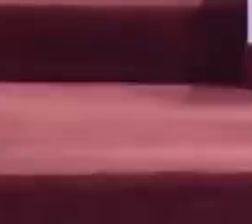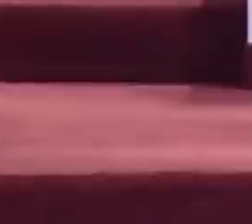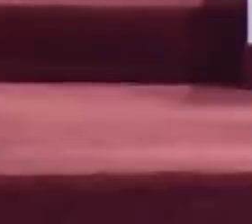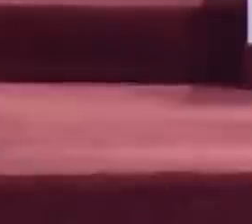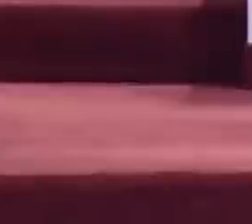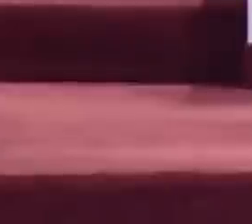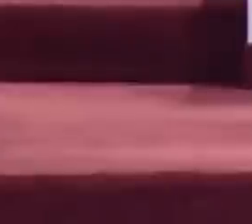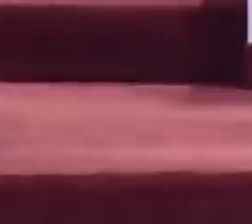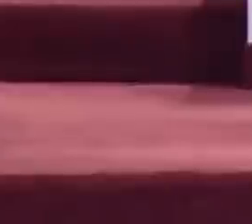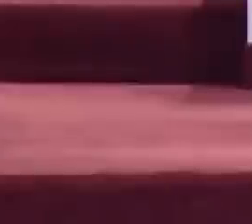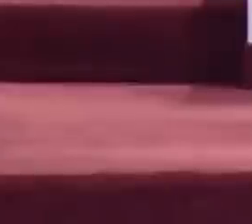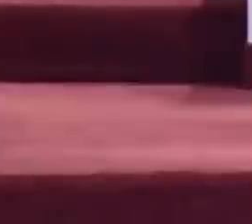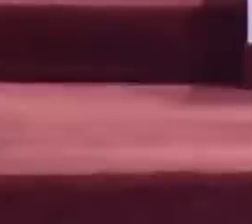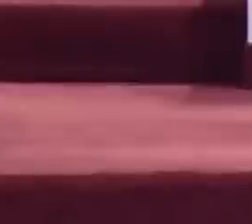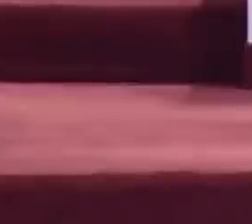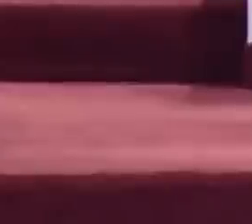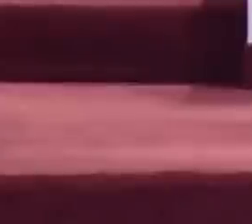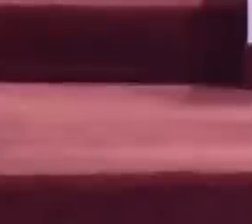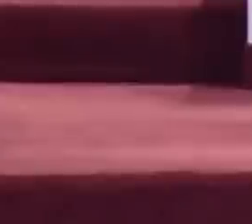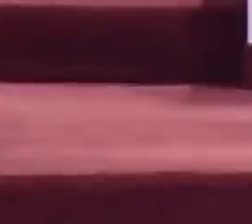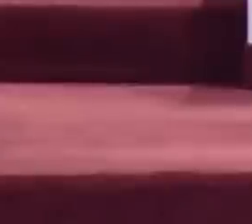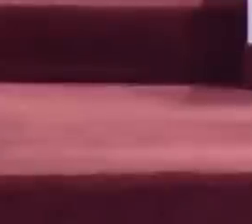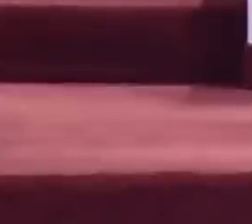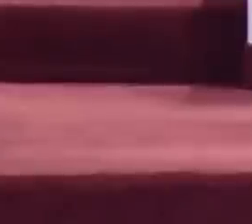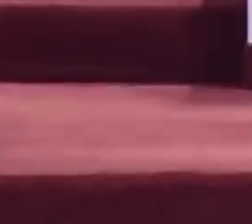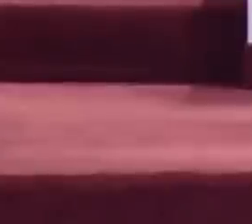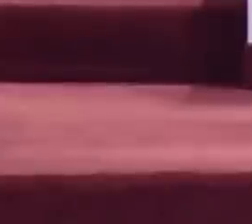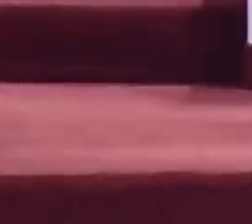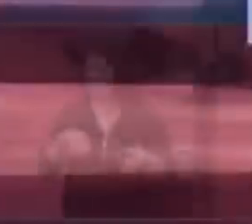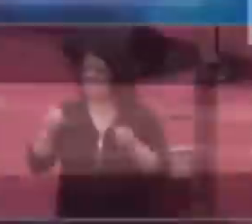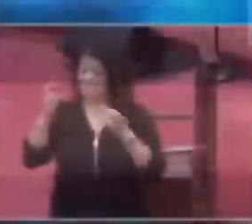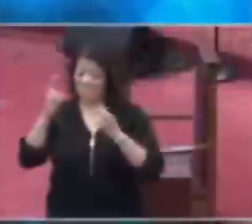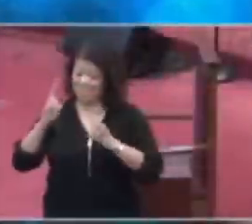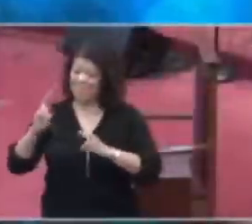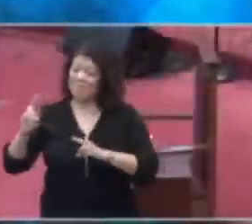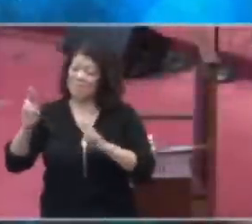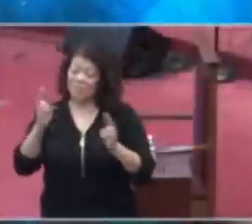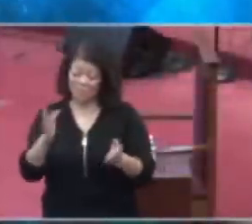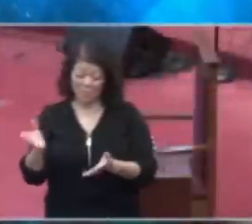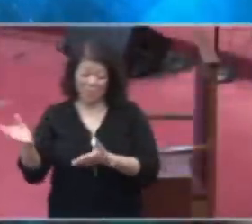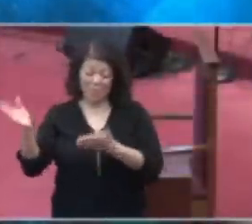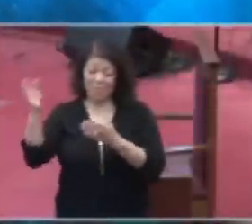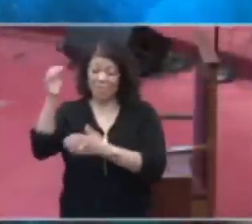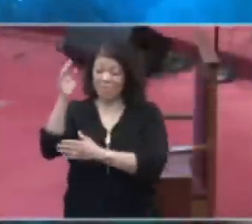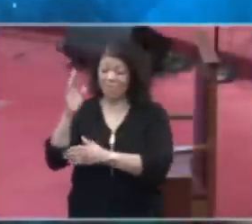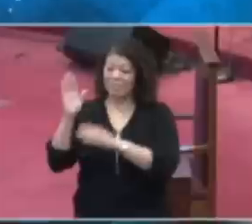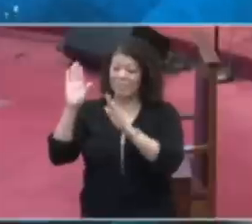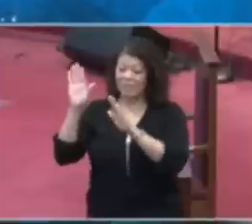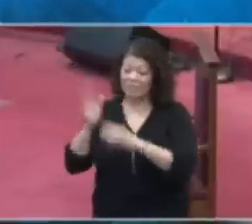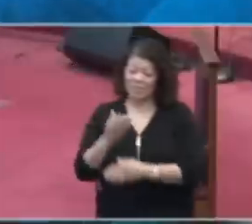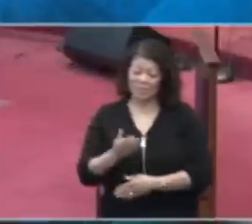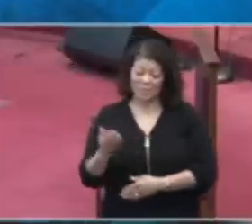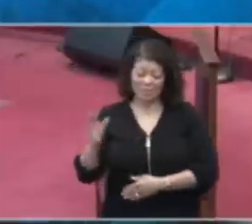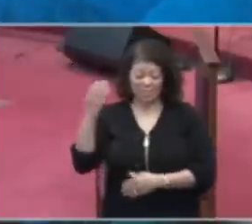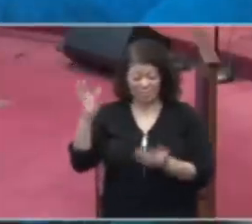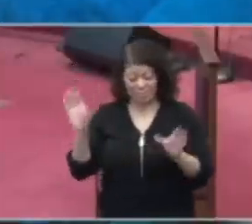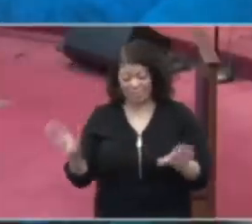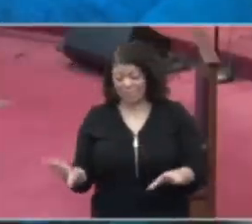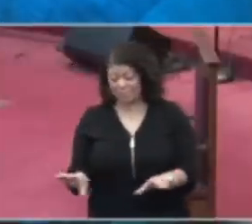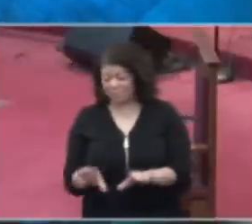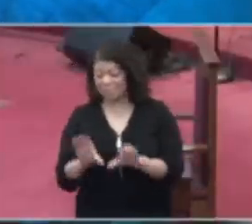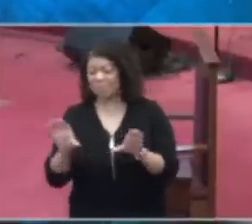together. Psalm says, to God be the glory. Let's sing. To God be the glory, great things